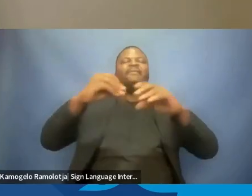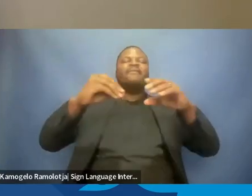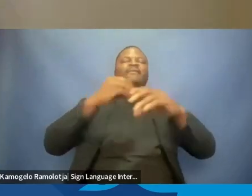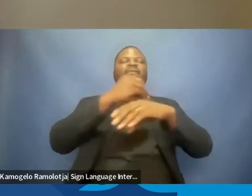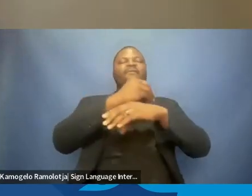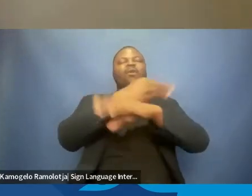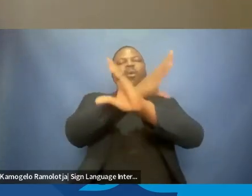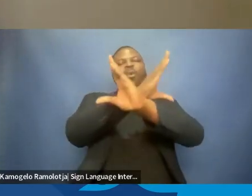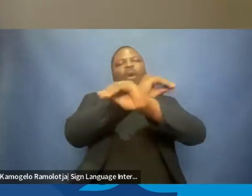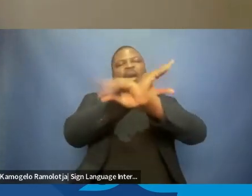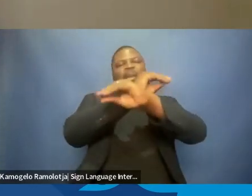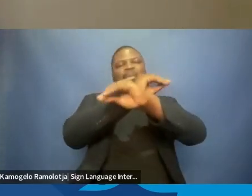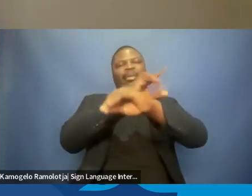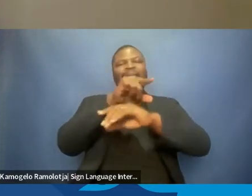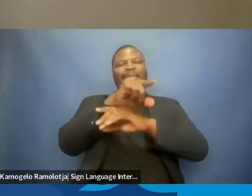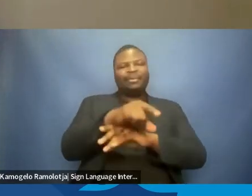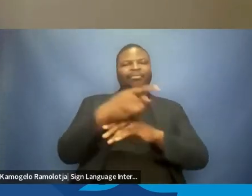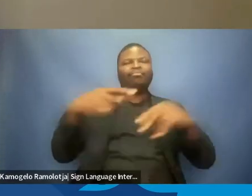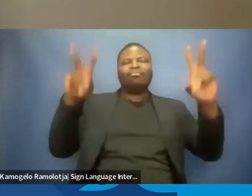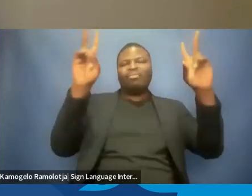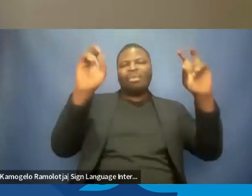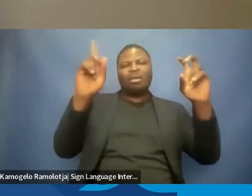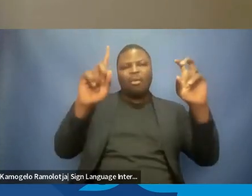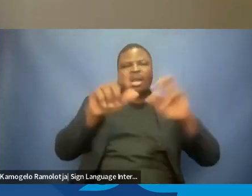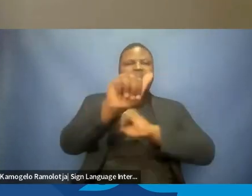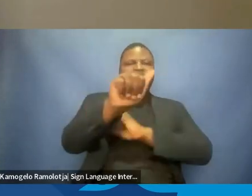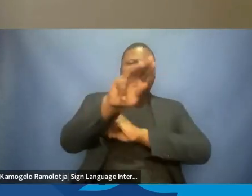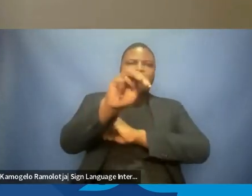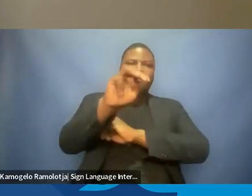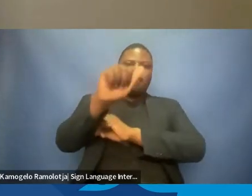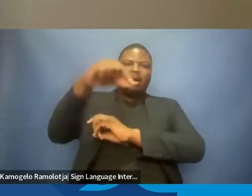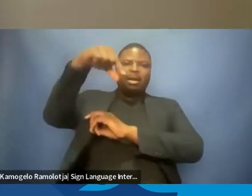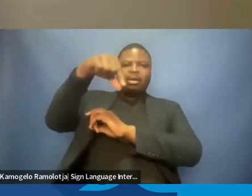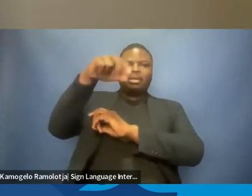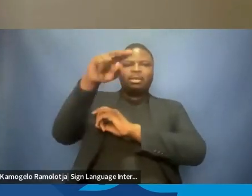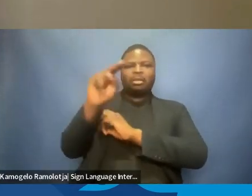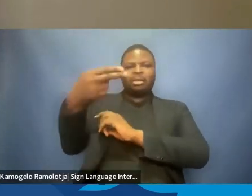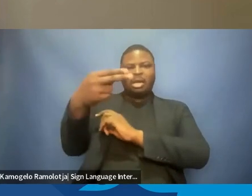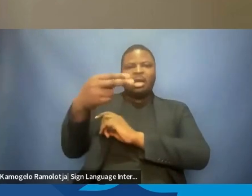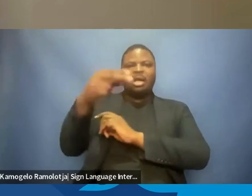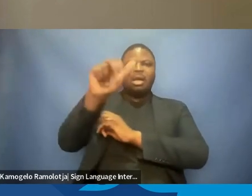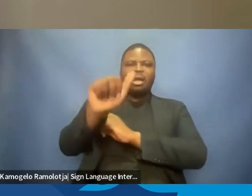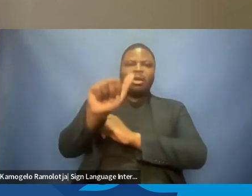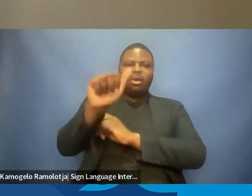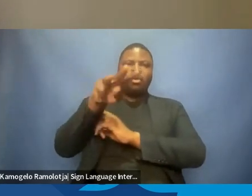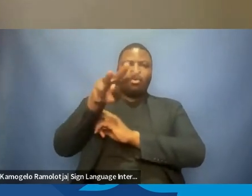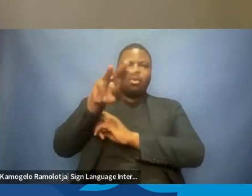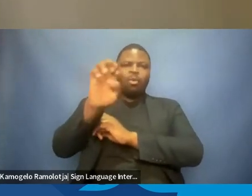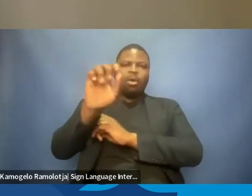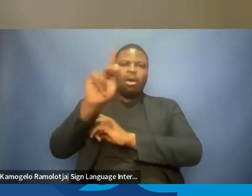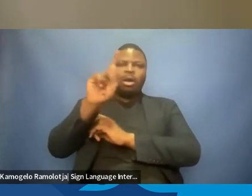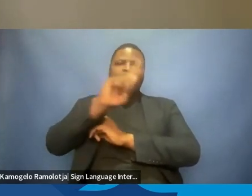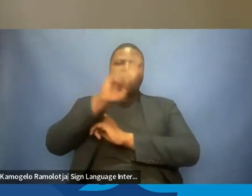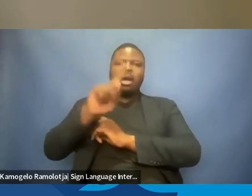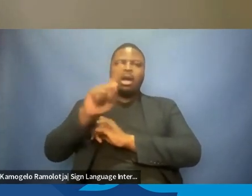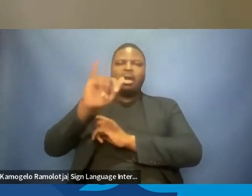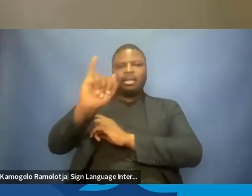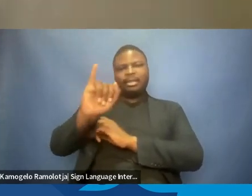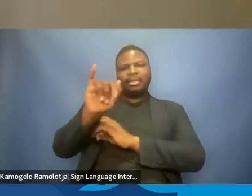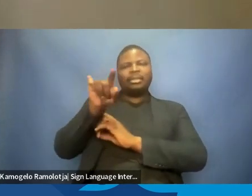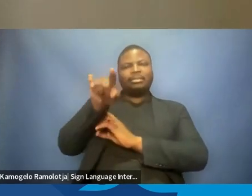Project. NACOSA is a networking organization working to build stronger, more